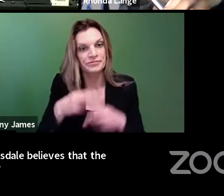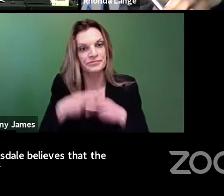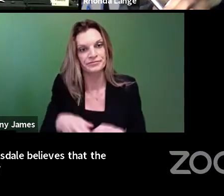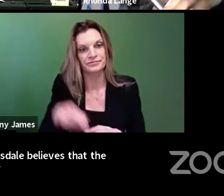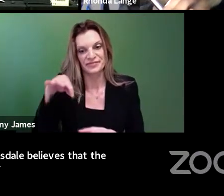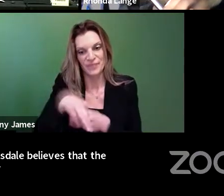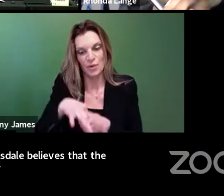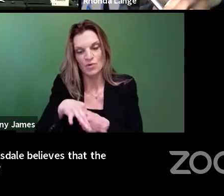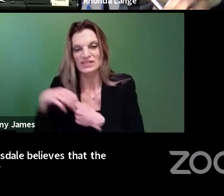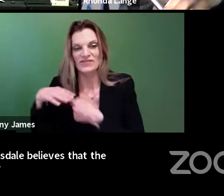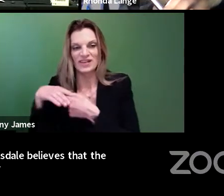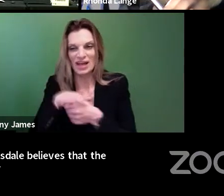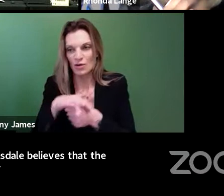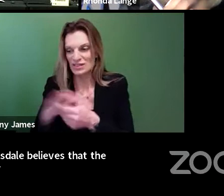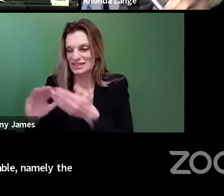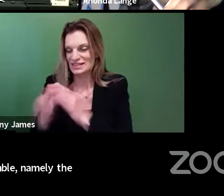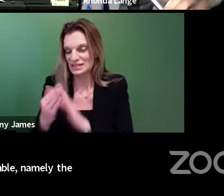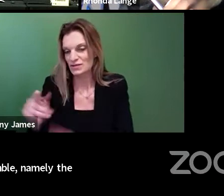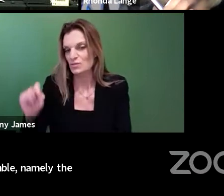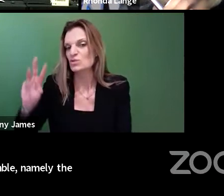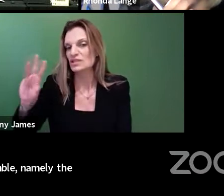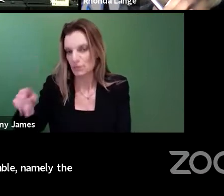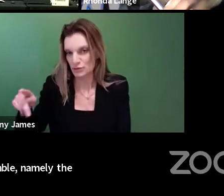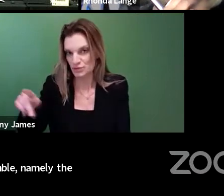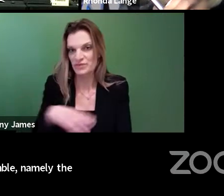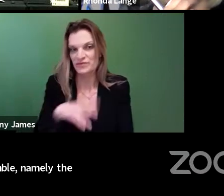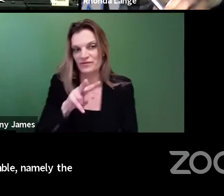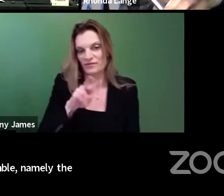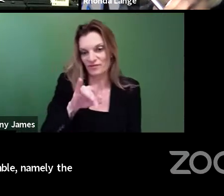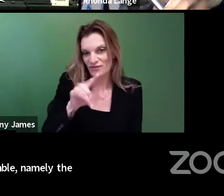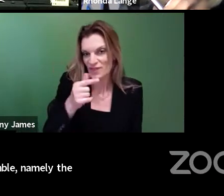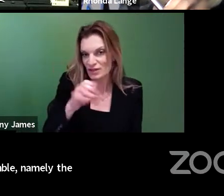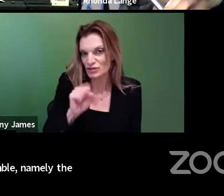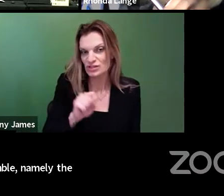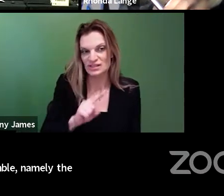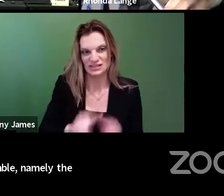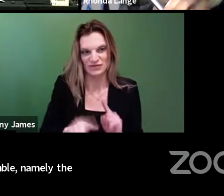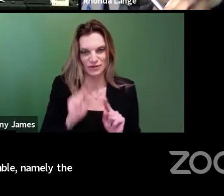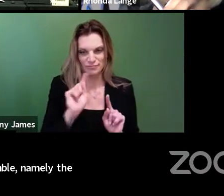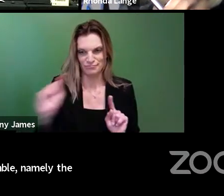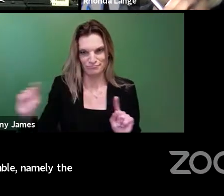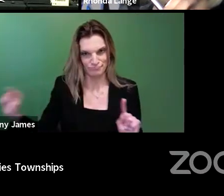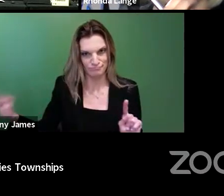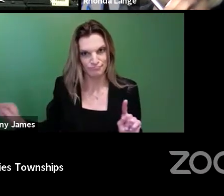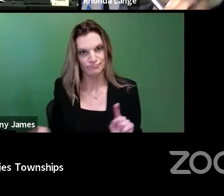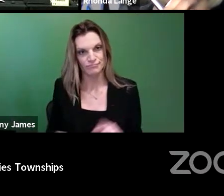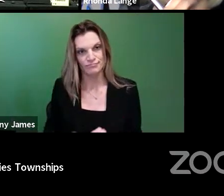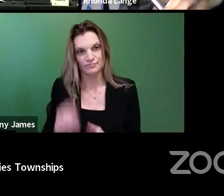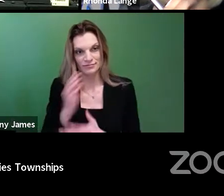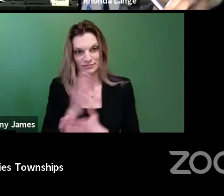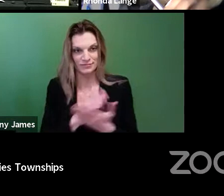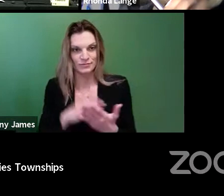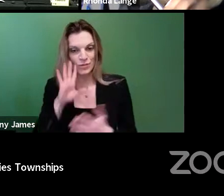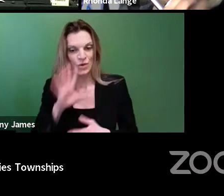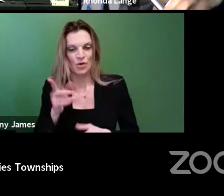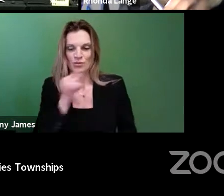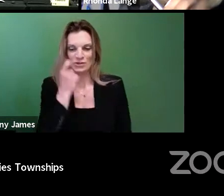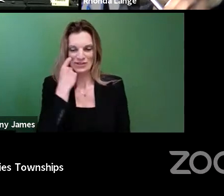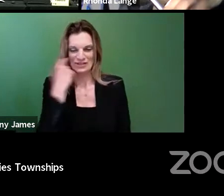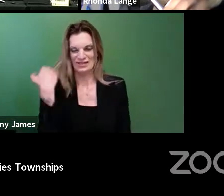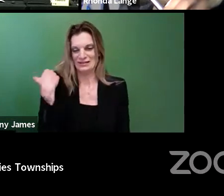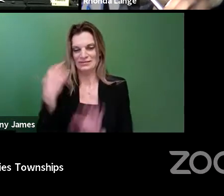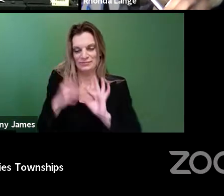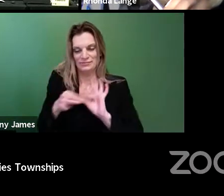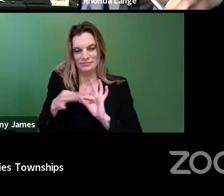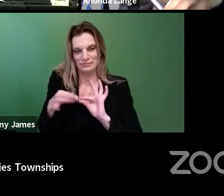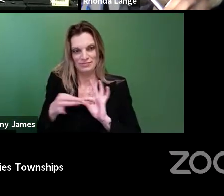of counties, cities, townships, and villages, and even some of the geometric understandings that some of my predecessors spoke about,